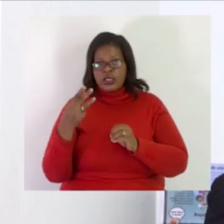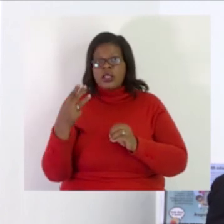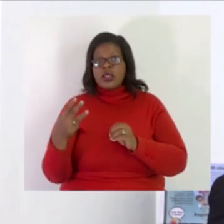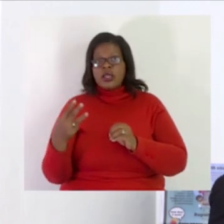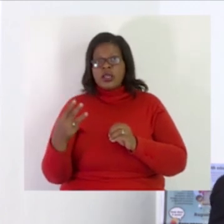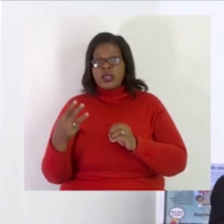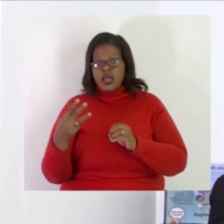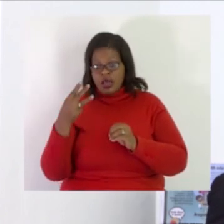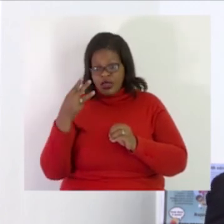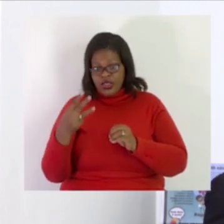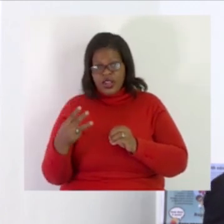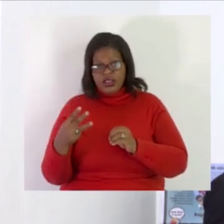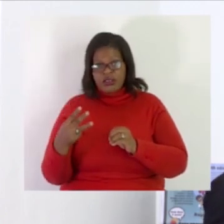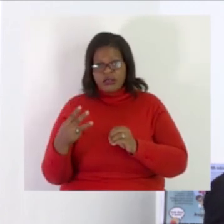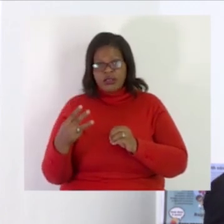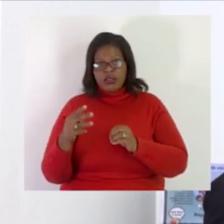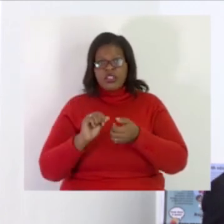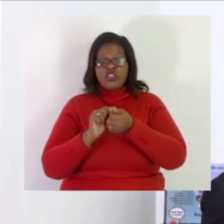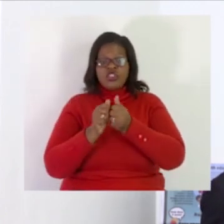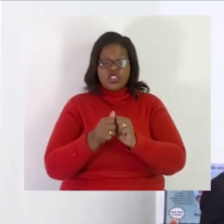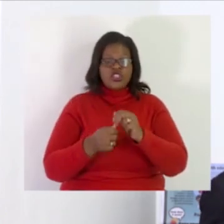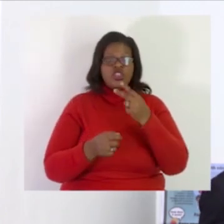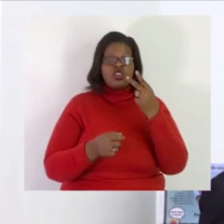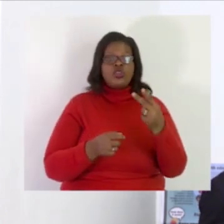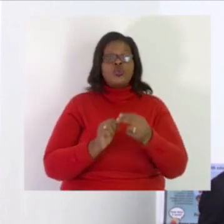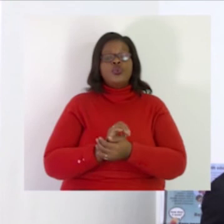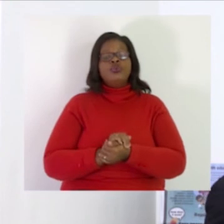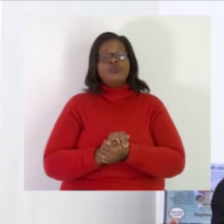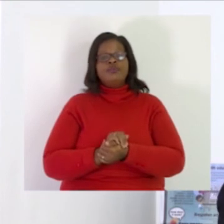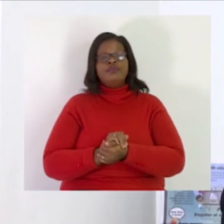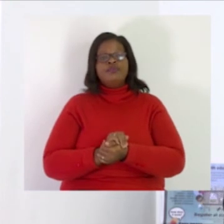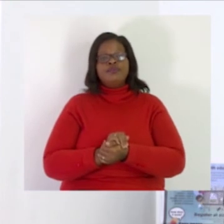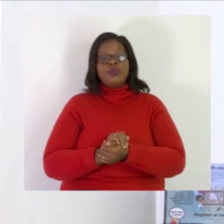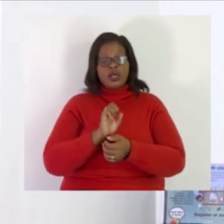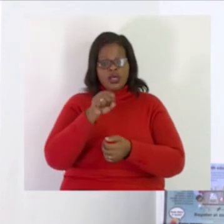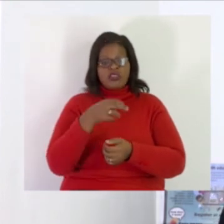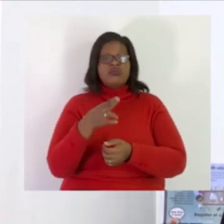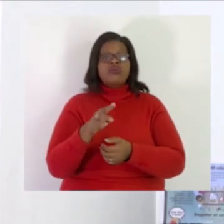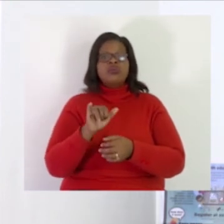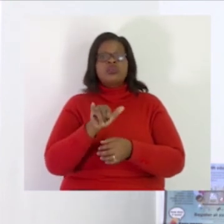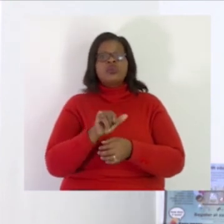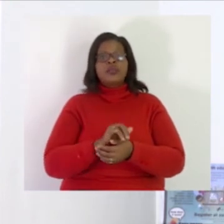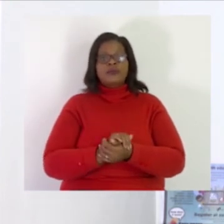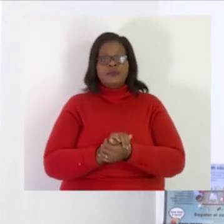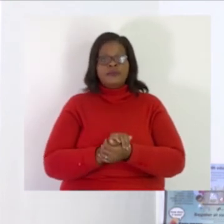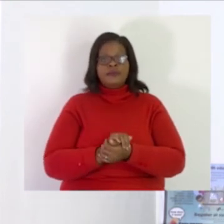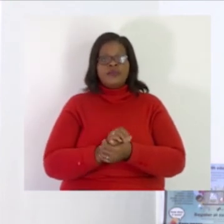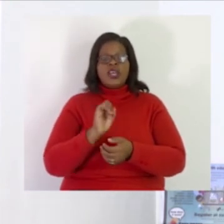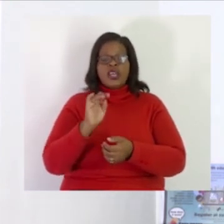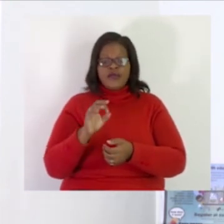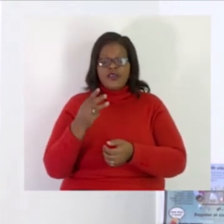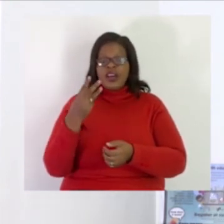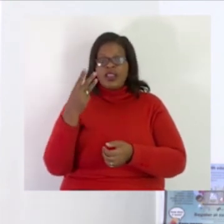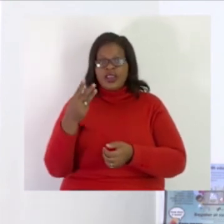question. Can 3 change 2? Yes or no? If